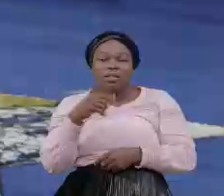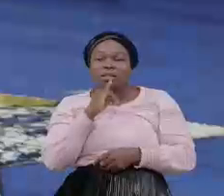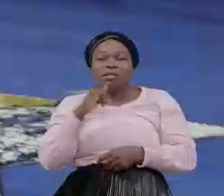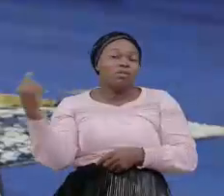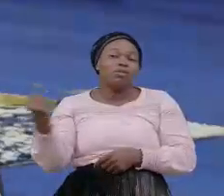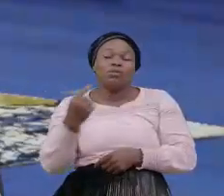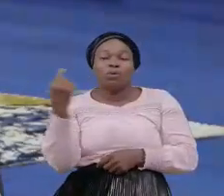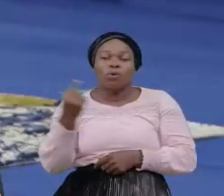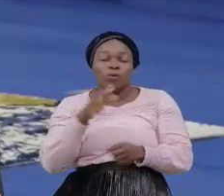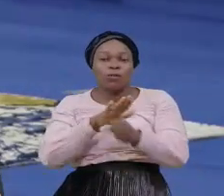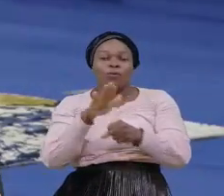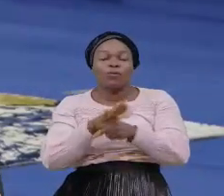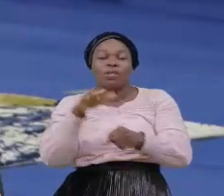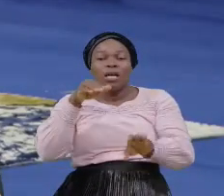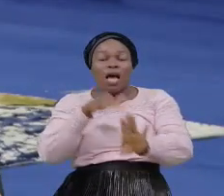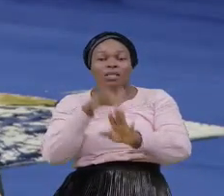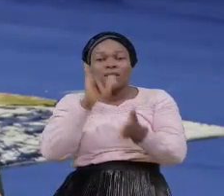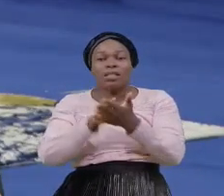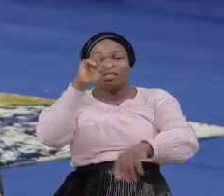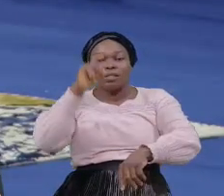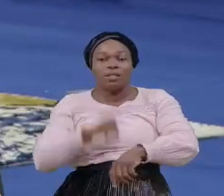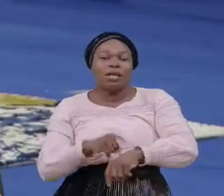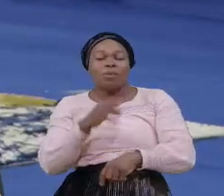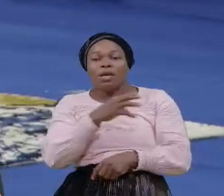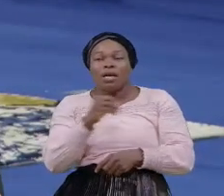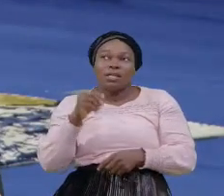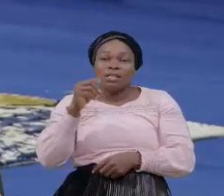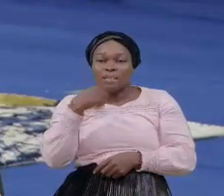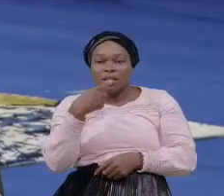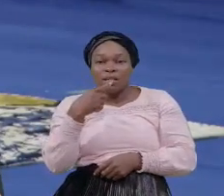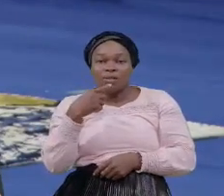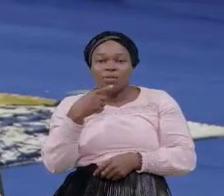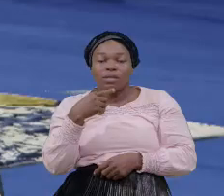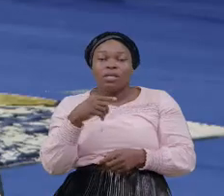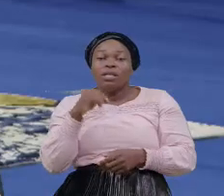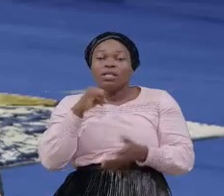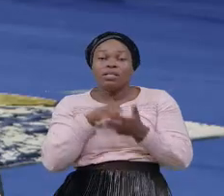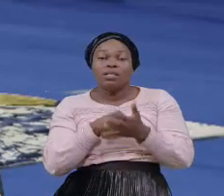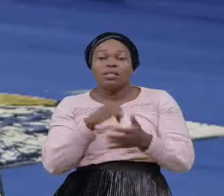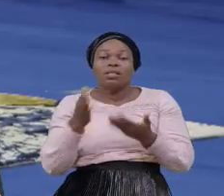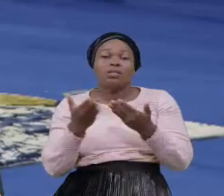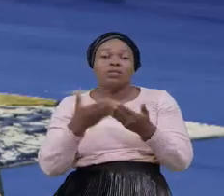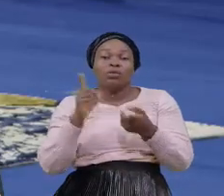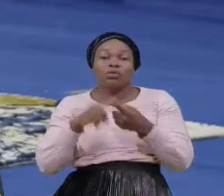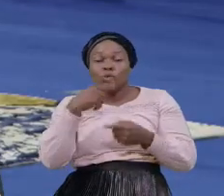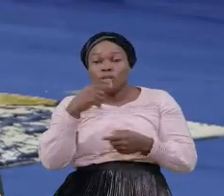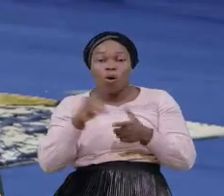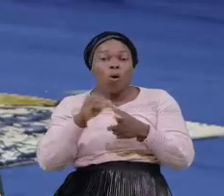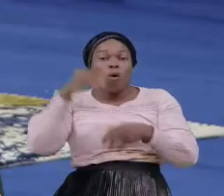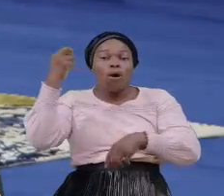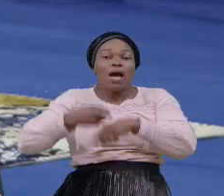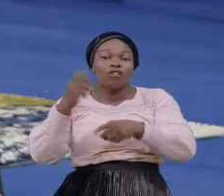that time. And he said, is it easier to say or harder to say that sins